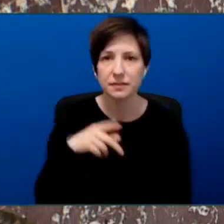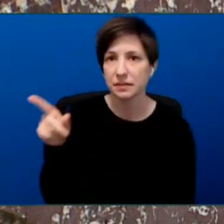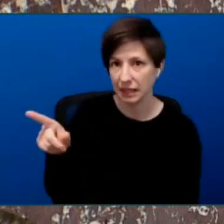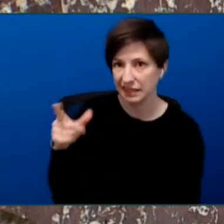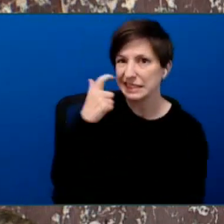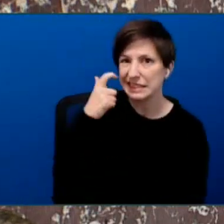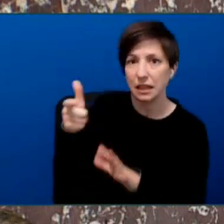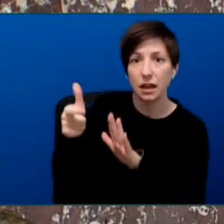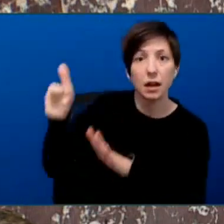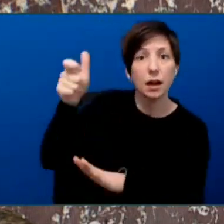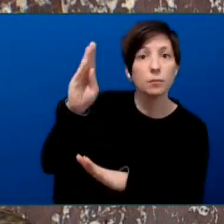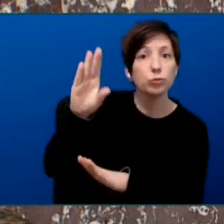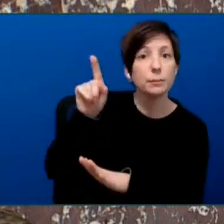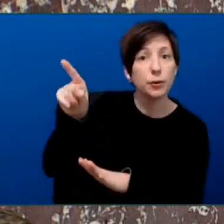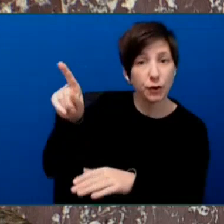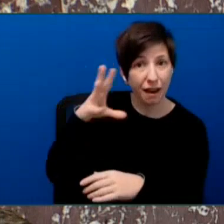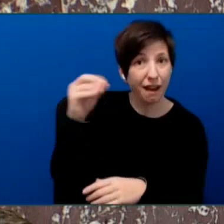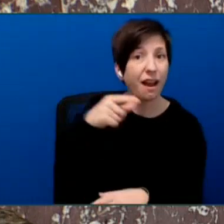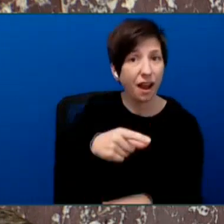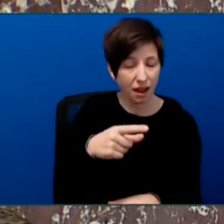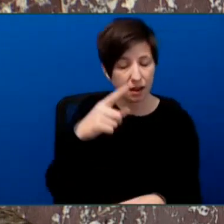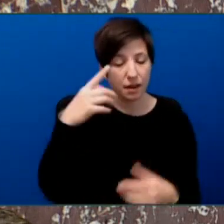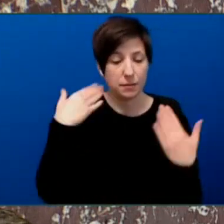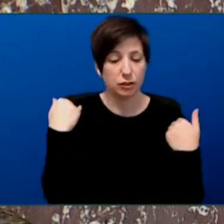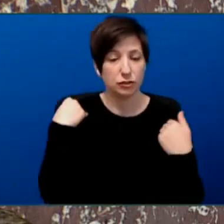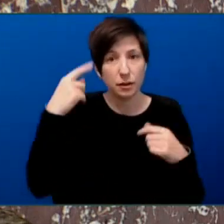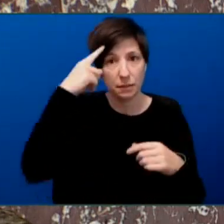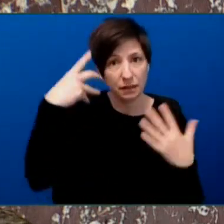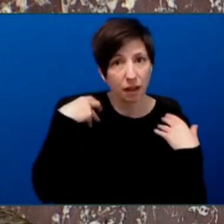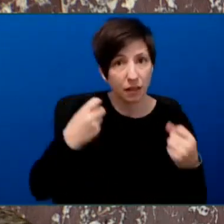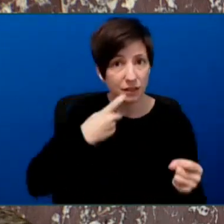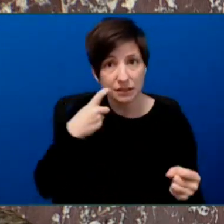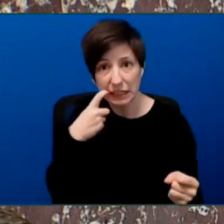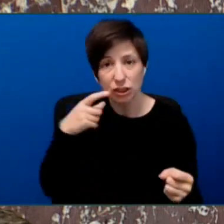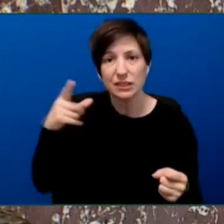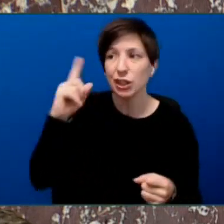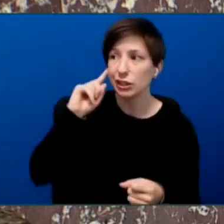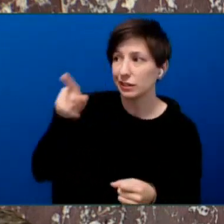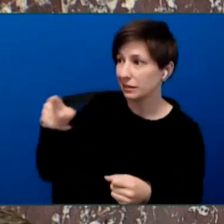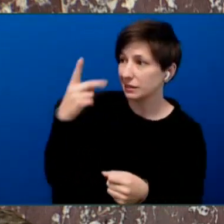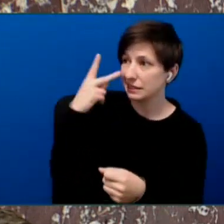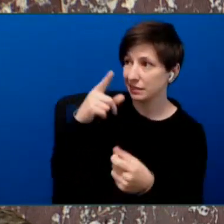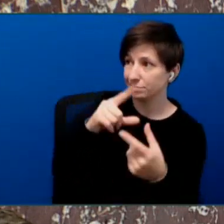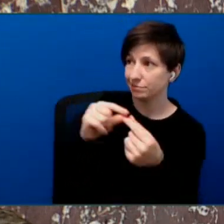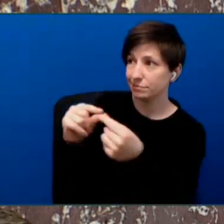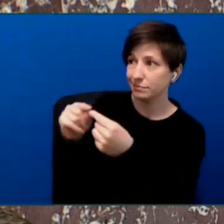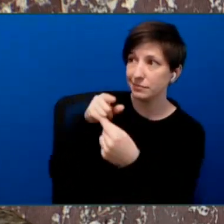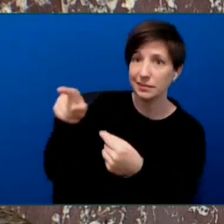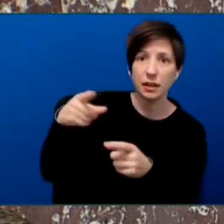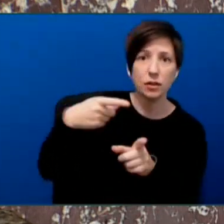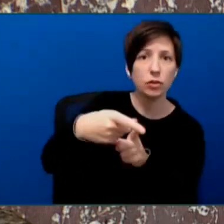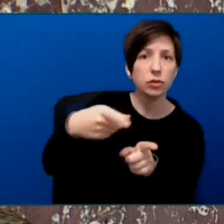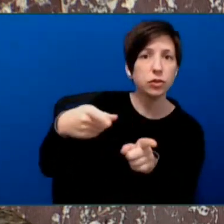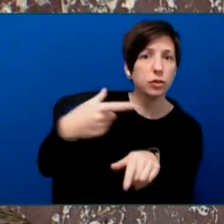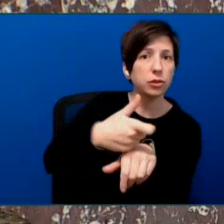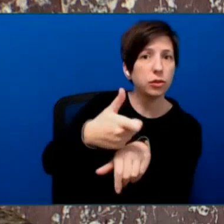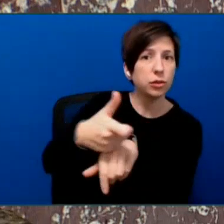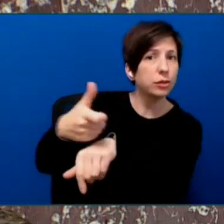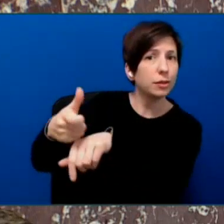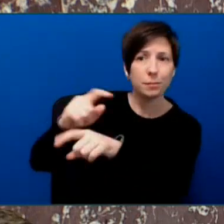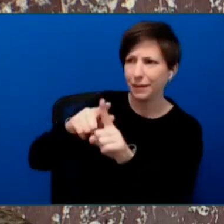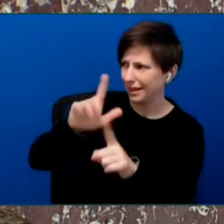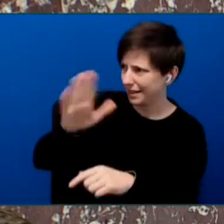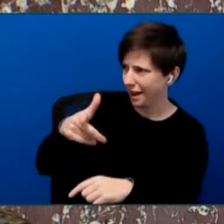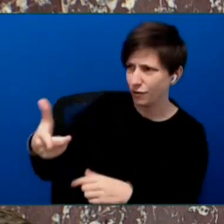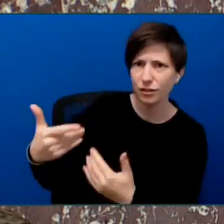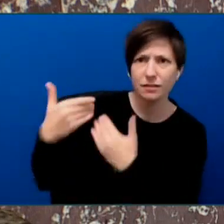what they do best in this chamber, and that's try to point fingers everywhere else but take their own responsibility. I'll point out to the Minister that